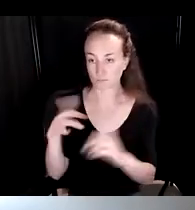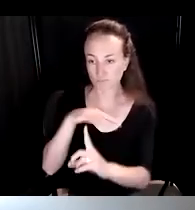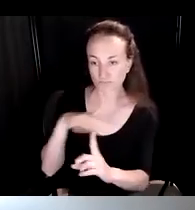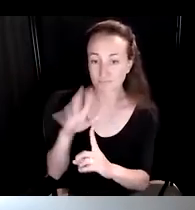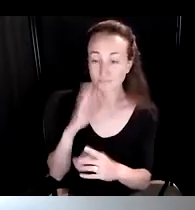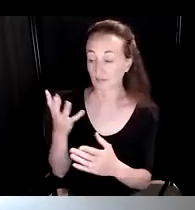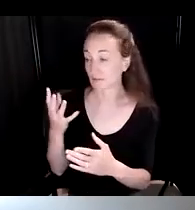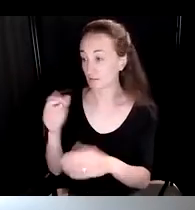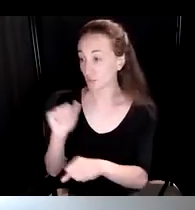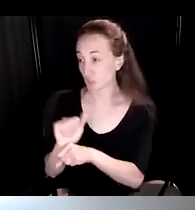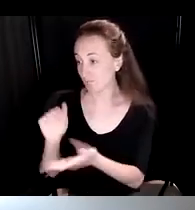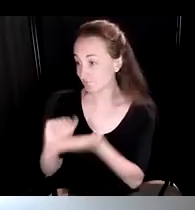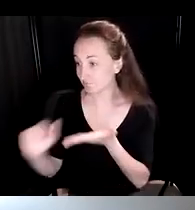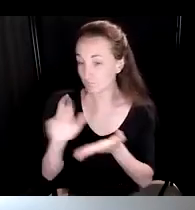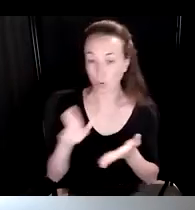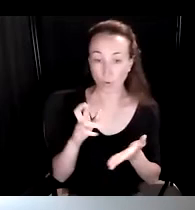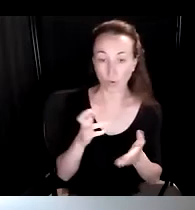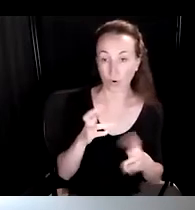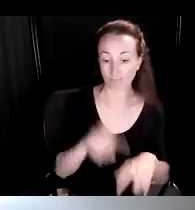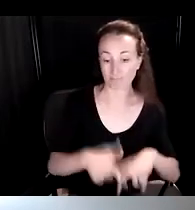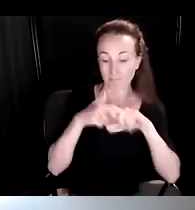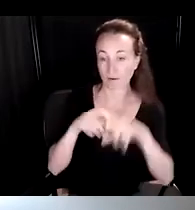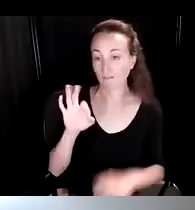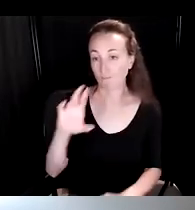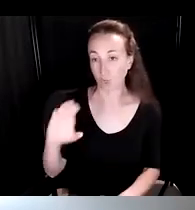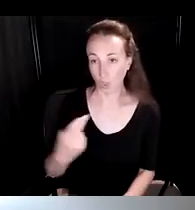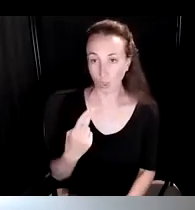were furloughed, or their hours were reduced.